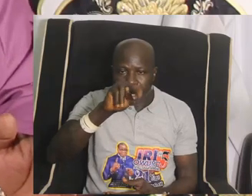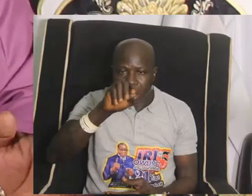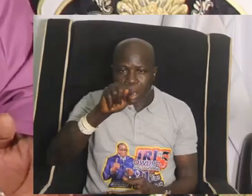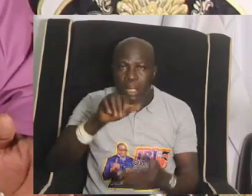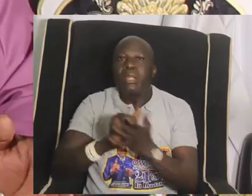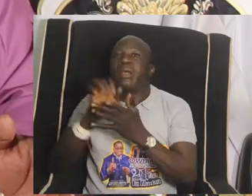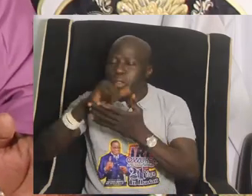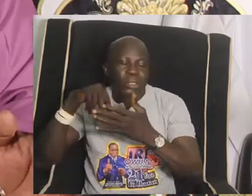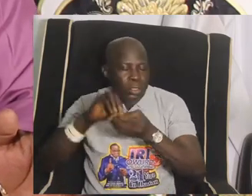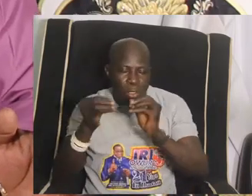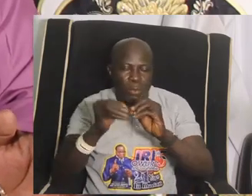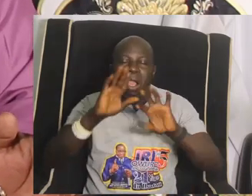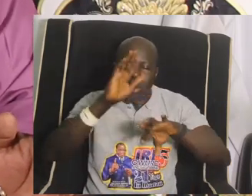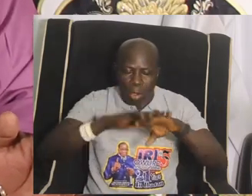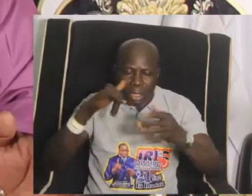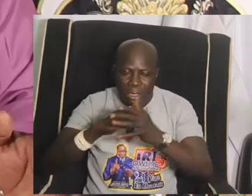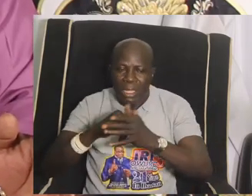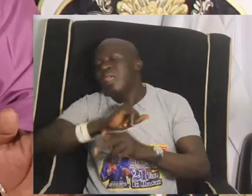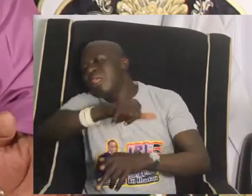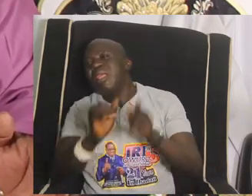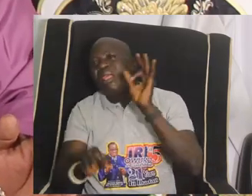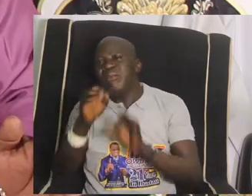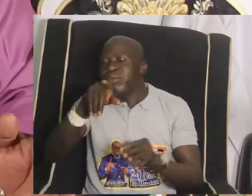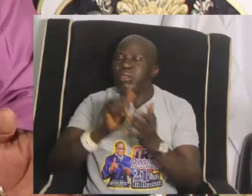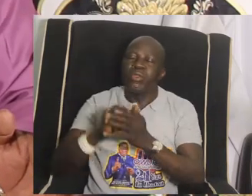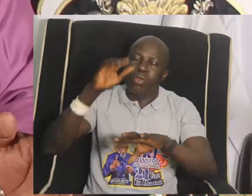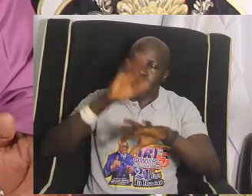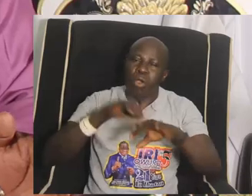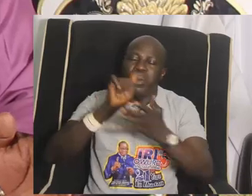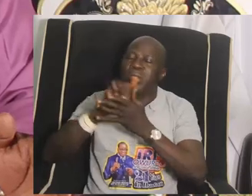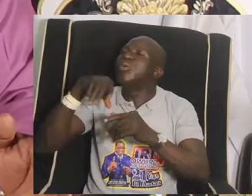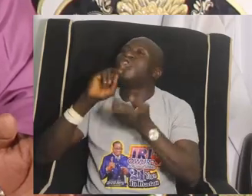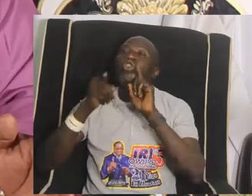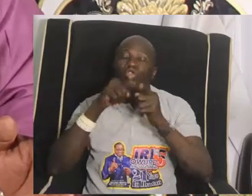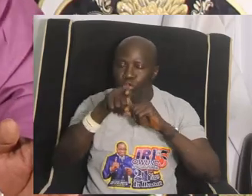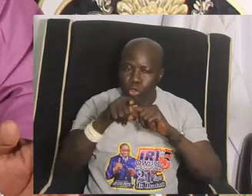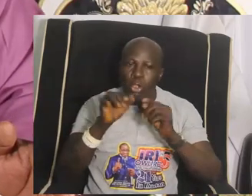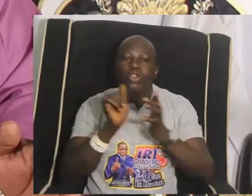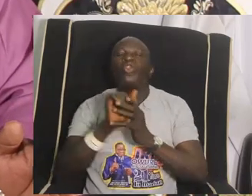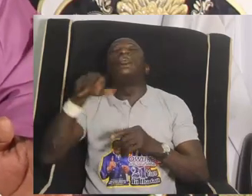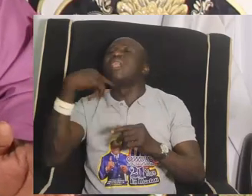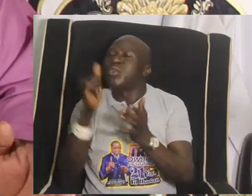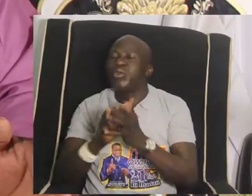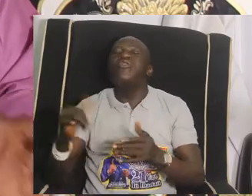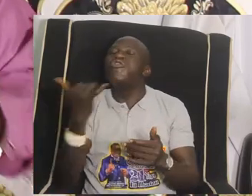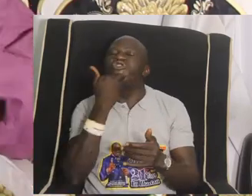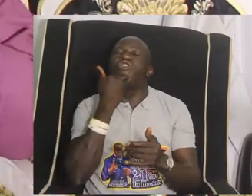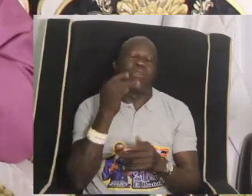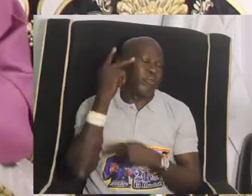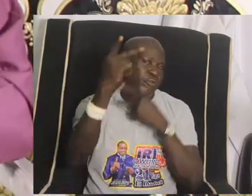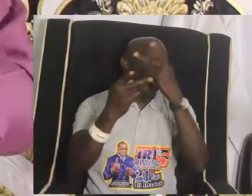They can say this Shebeba's number, you should call it. And don't comment. They can say with the one that comments. I'll be telling